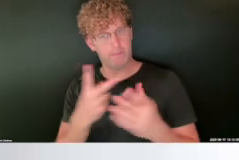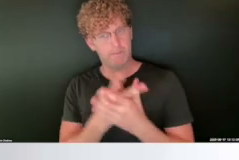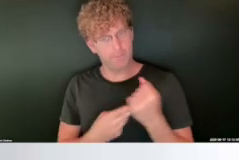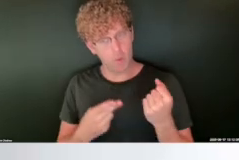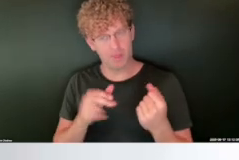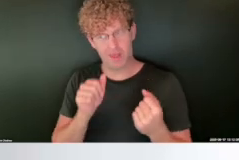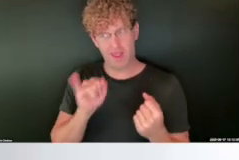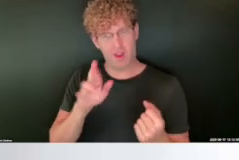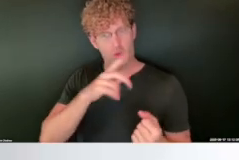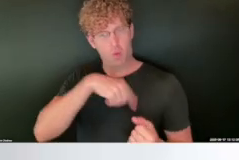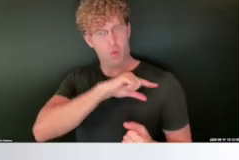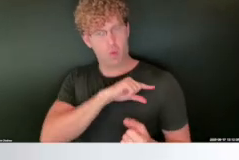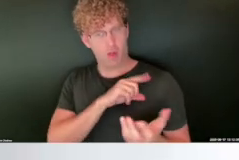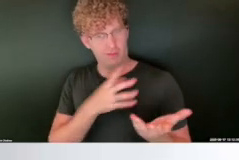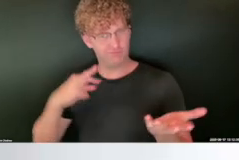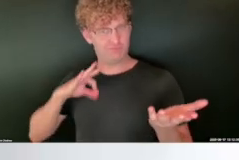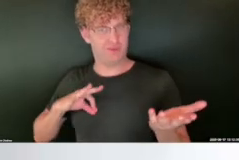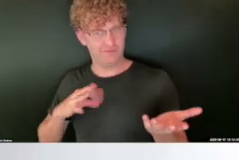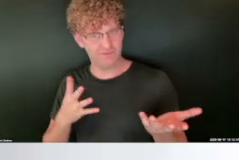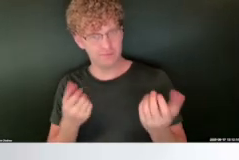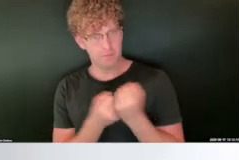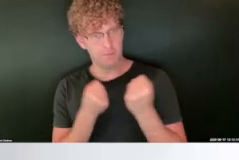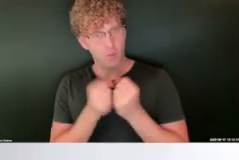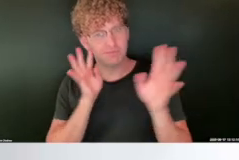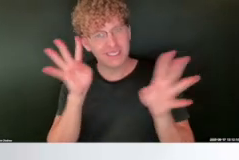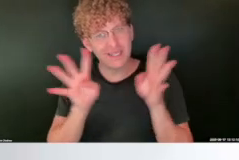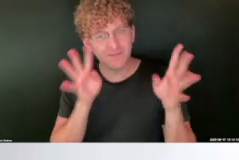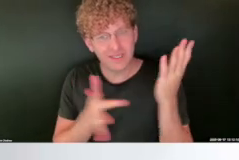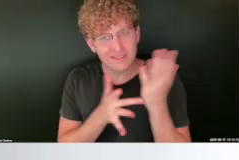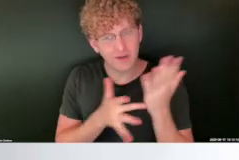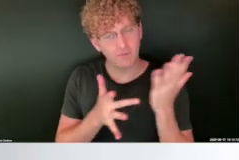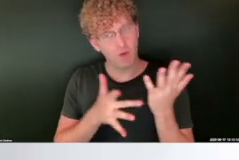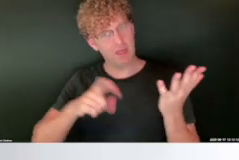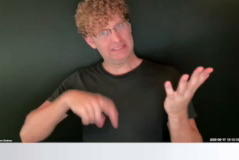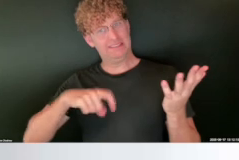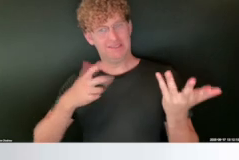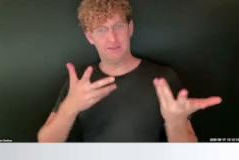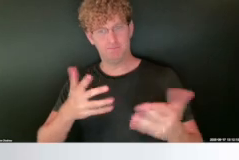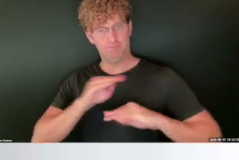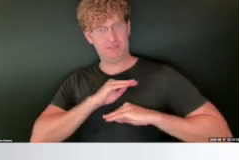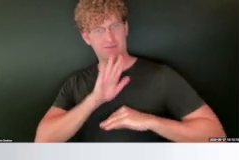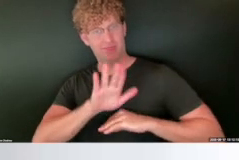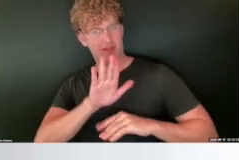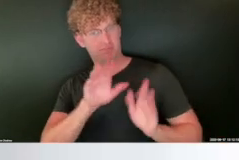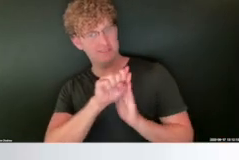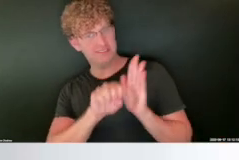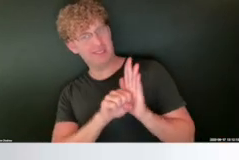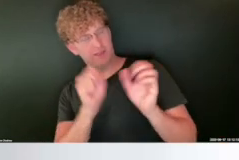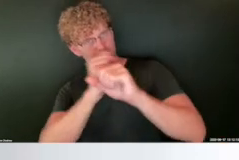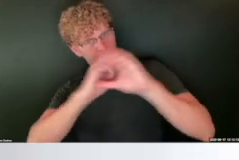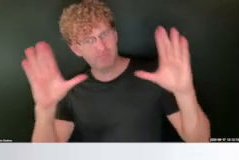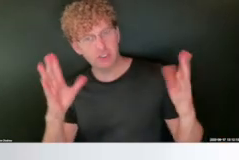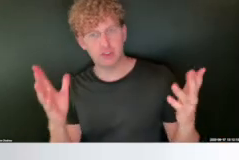to meet the state's vision of a zero emission economy. Additionally, outside of CARB,